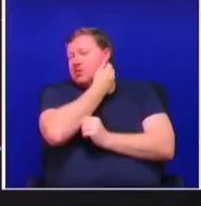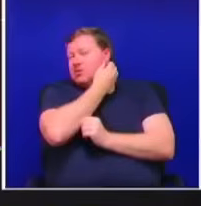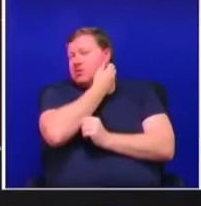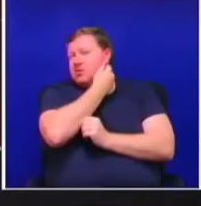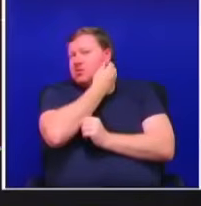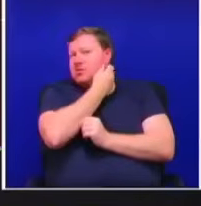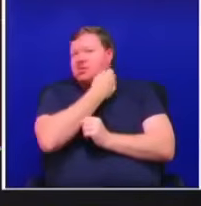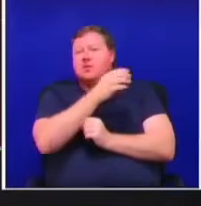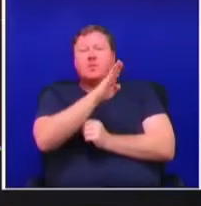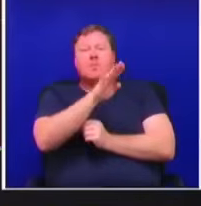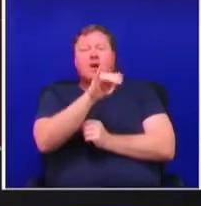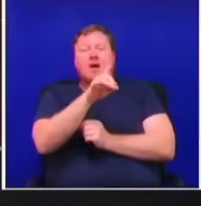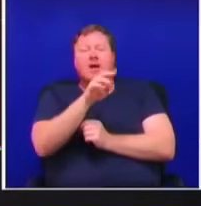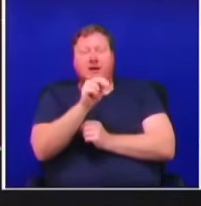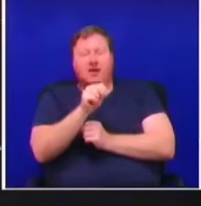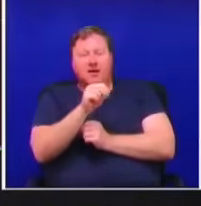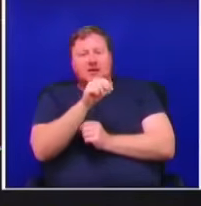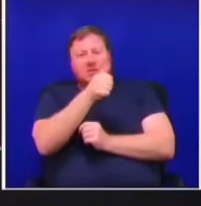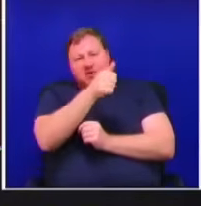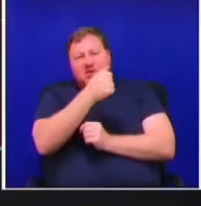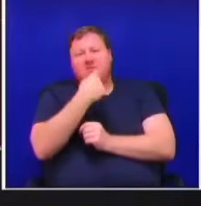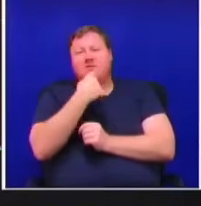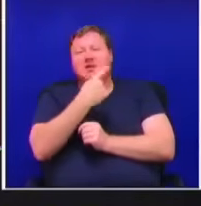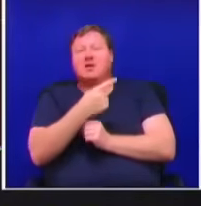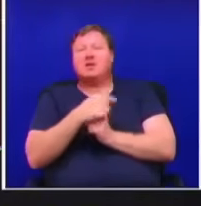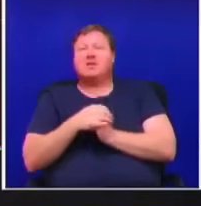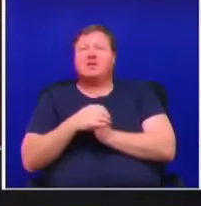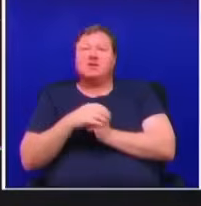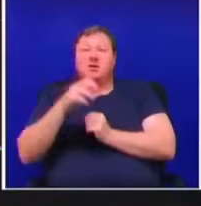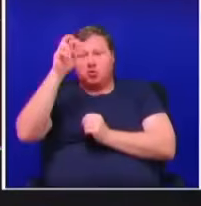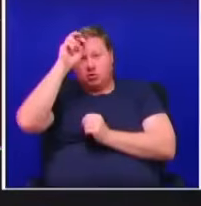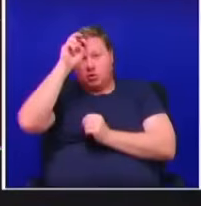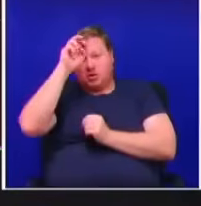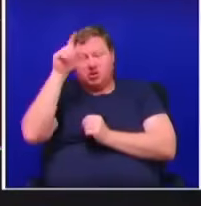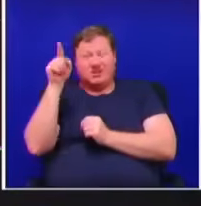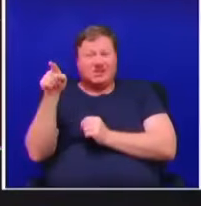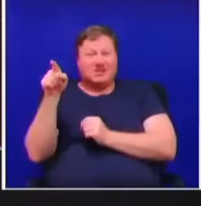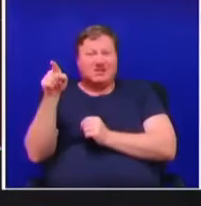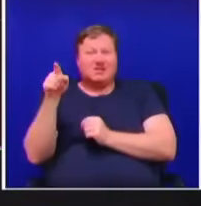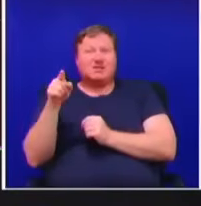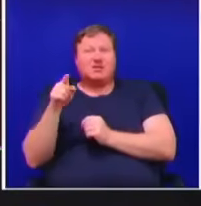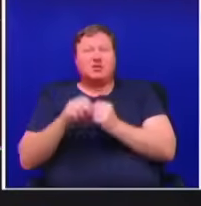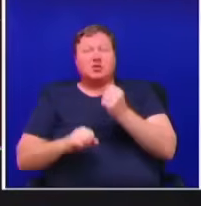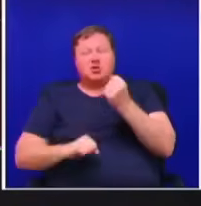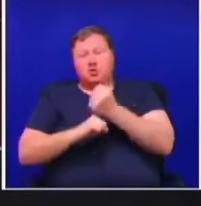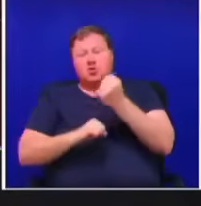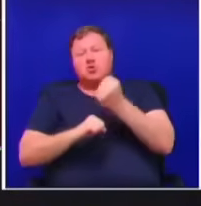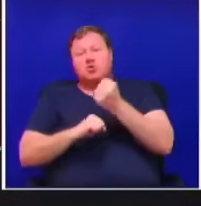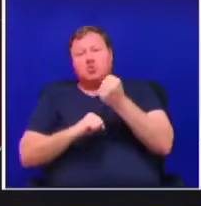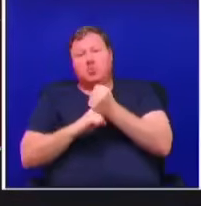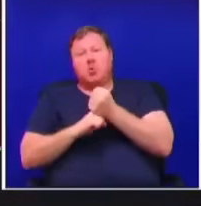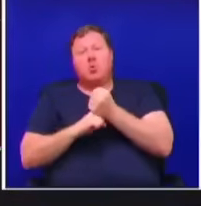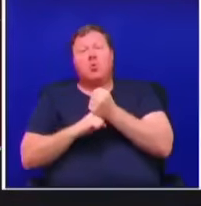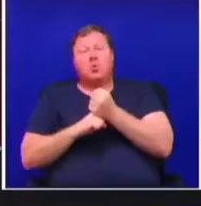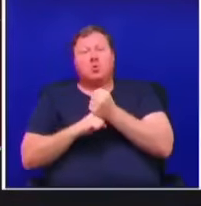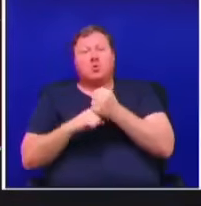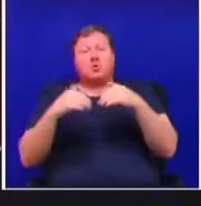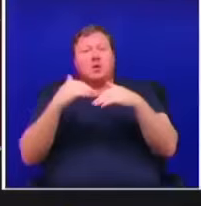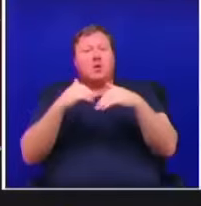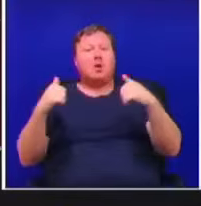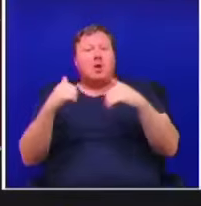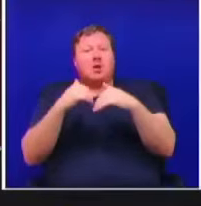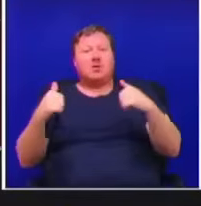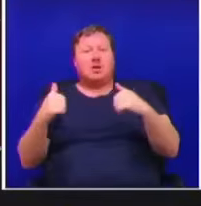know that Russia was one of the only countries that supported your struggle as you were involved in